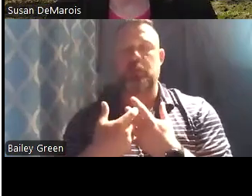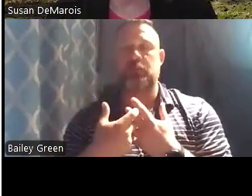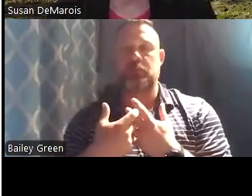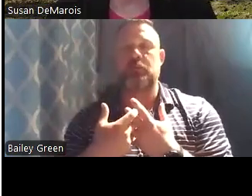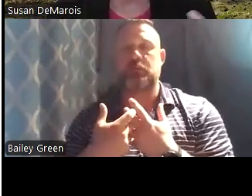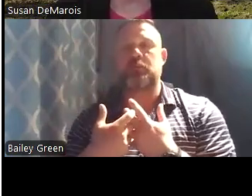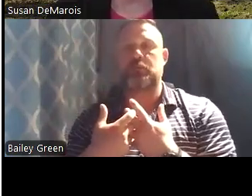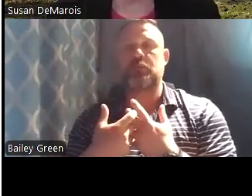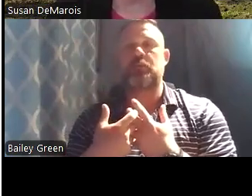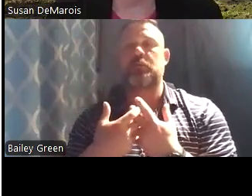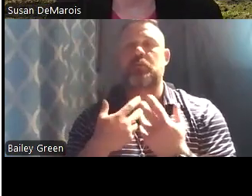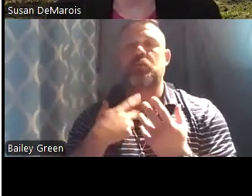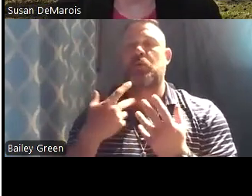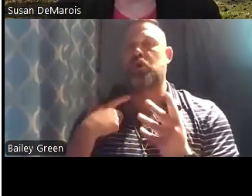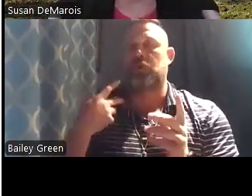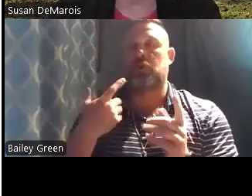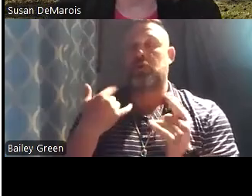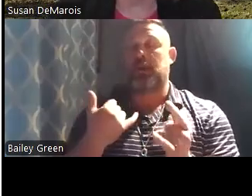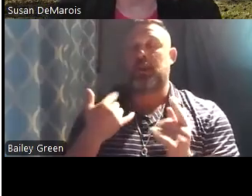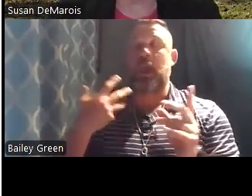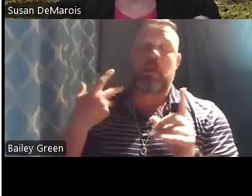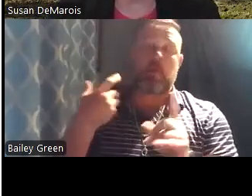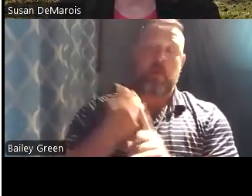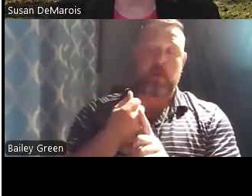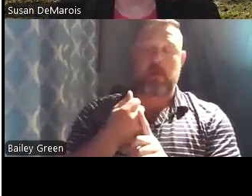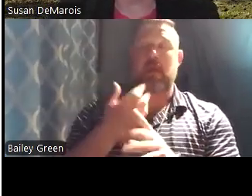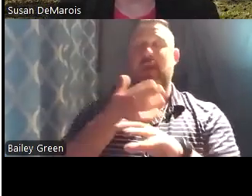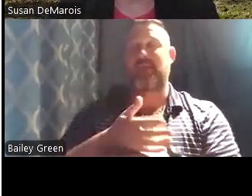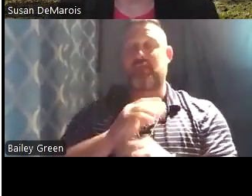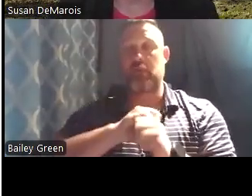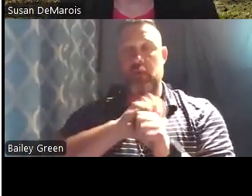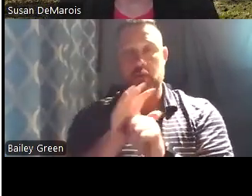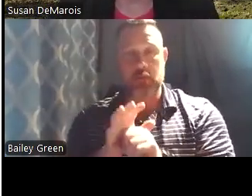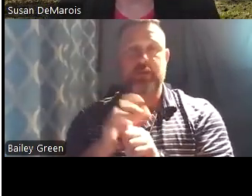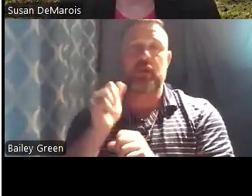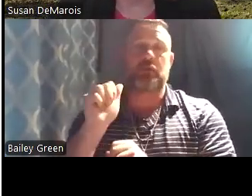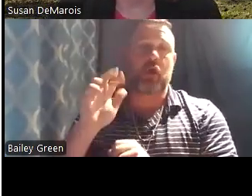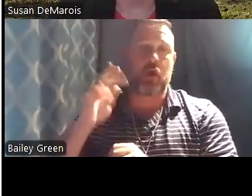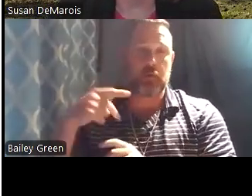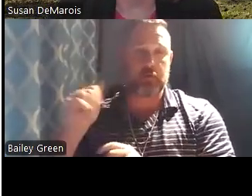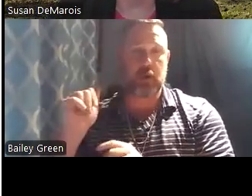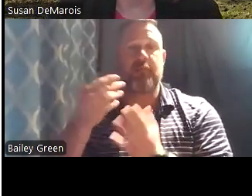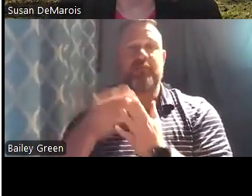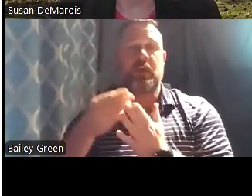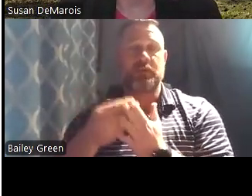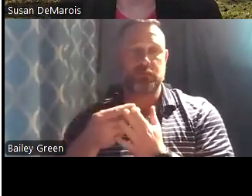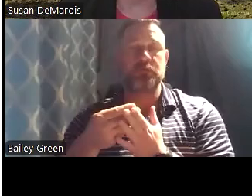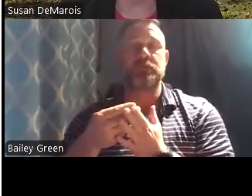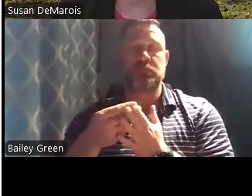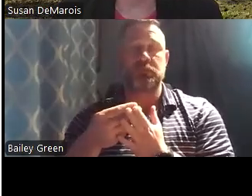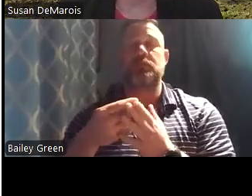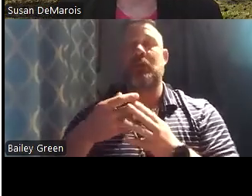would say we're sort of catching our breath after COVID and the ARPA funds, and it's a period